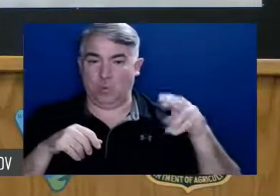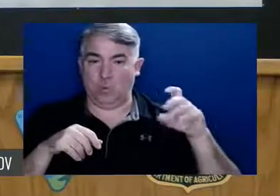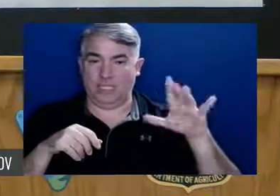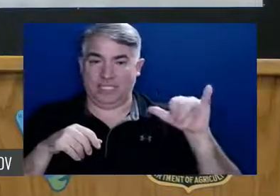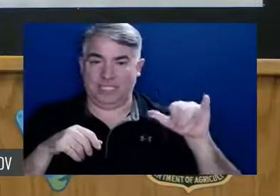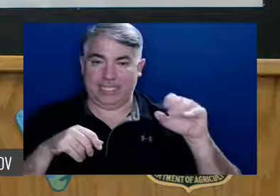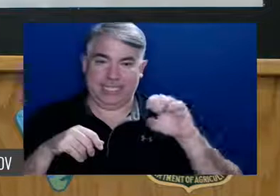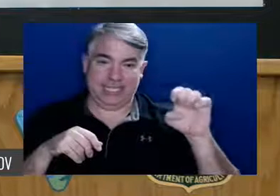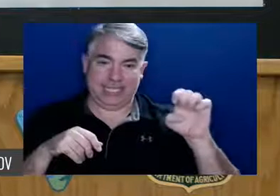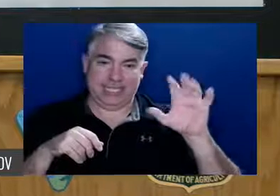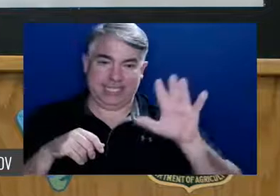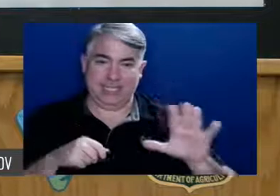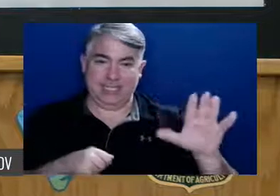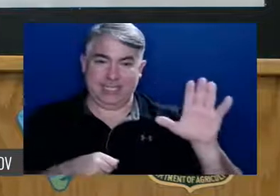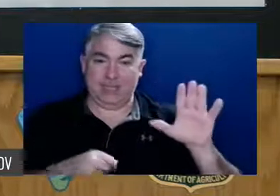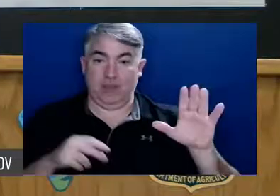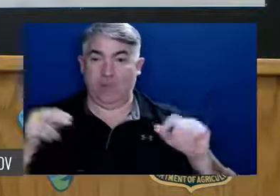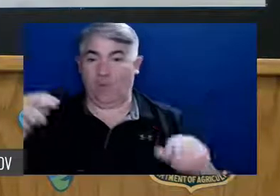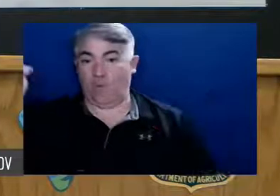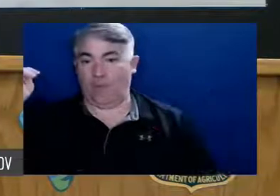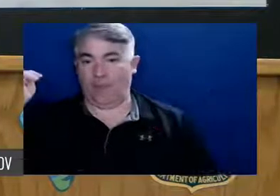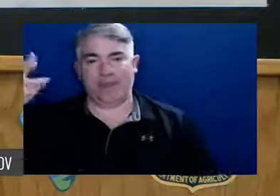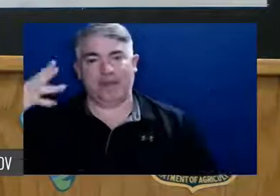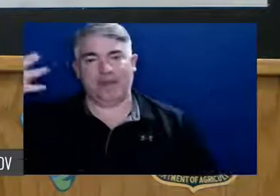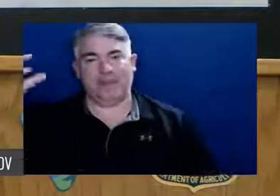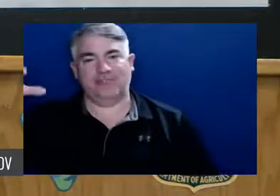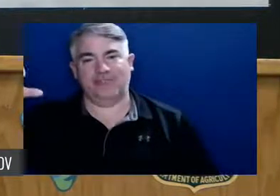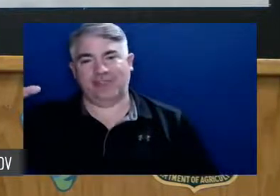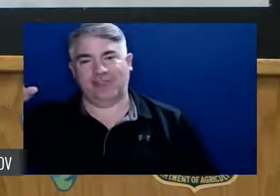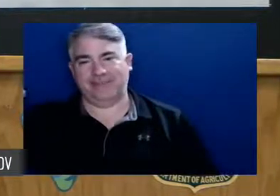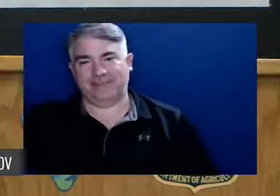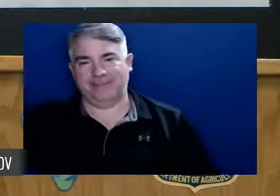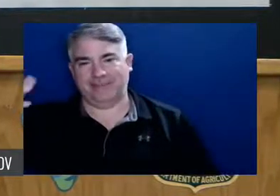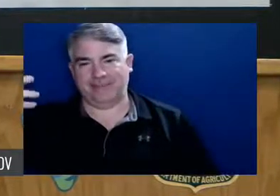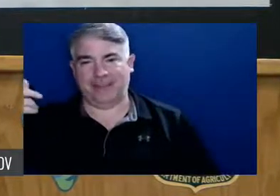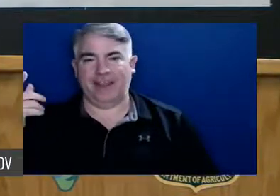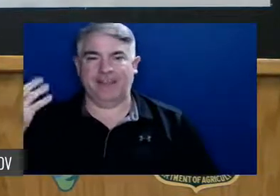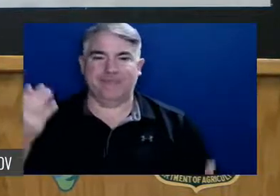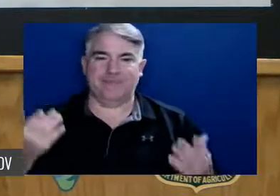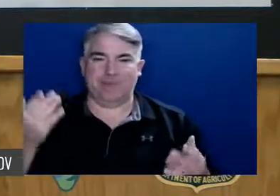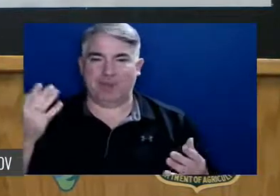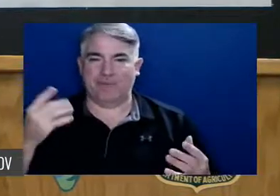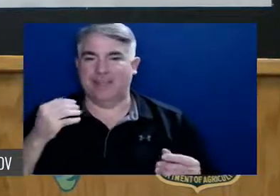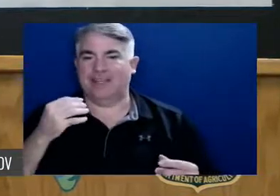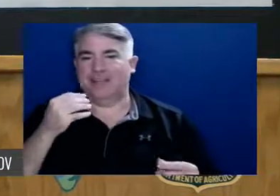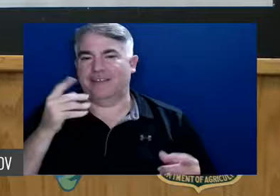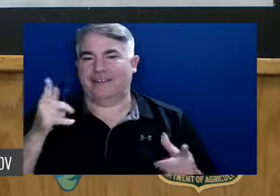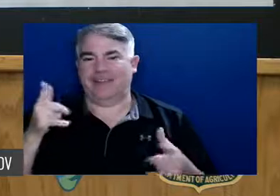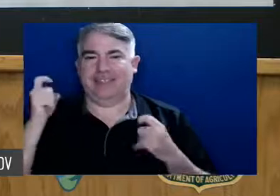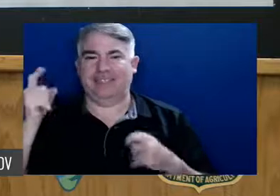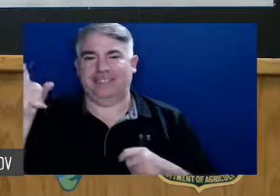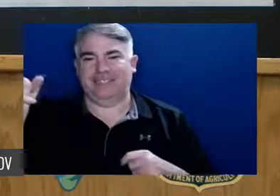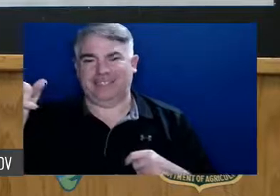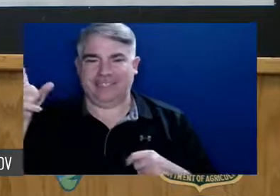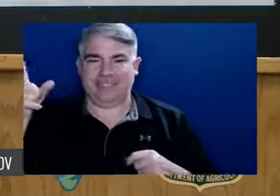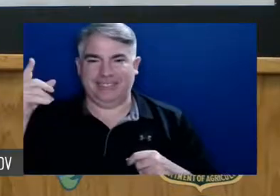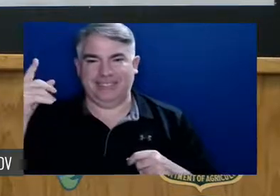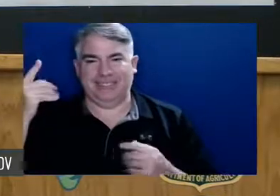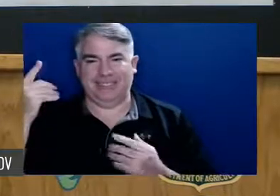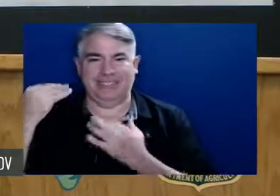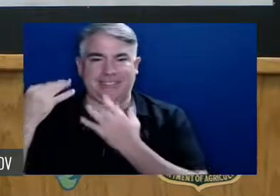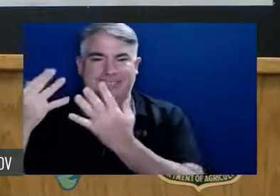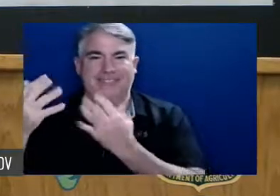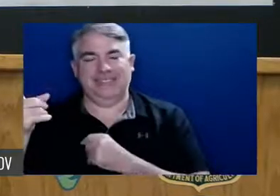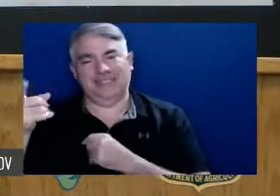precipitation, they didn't get near as much as we did. So it'll probably dry out faster and the fuels will recover sooner, which probably return to that,